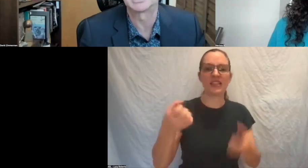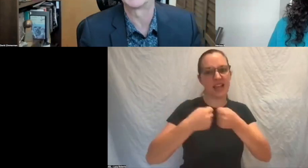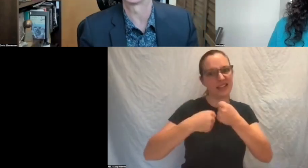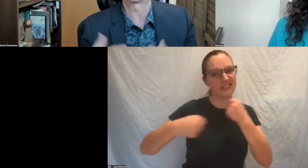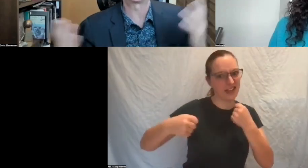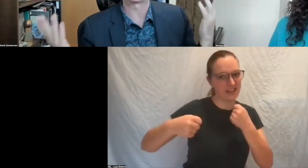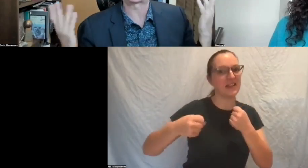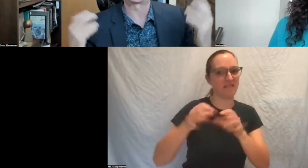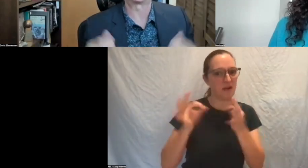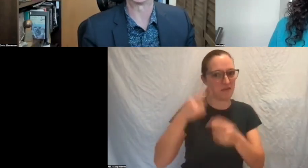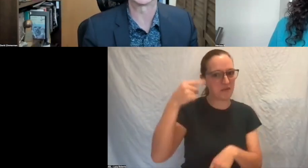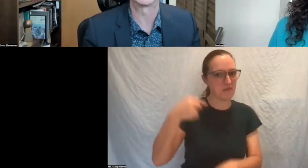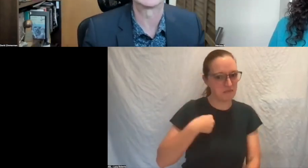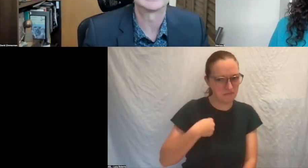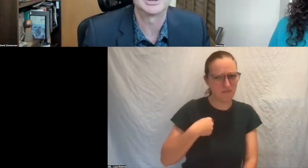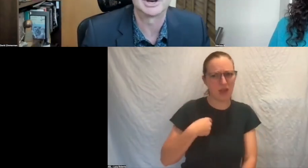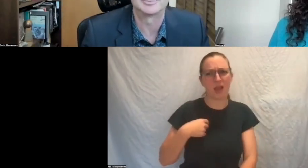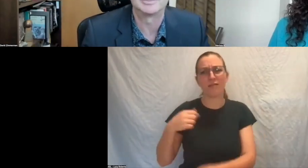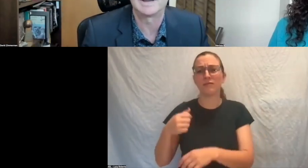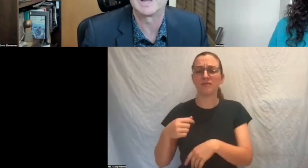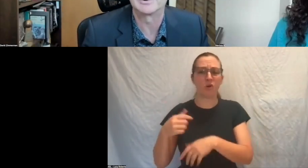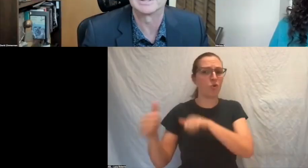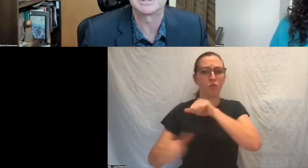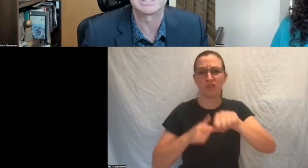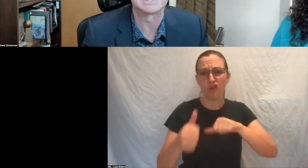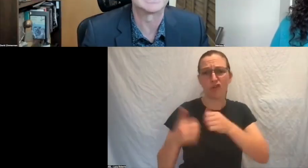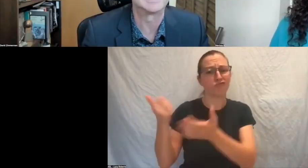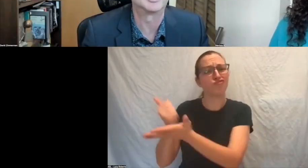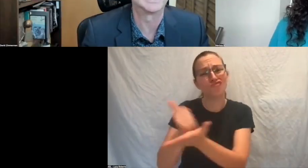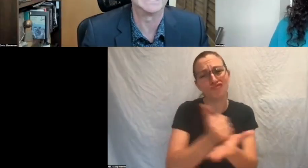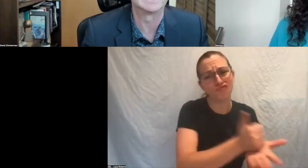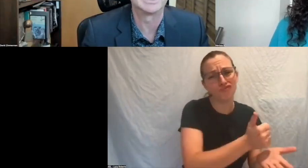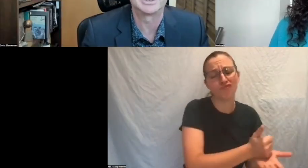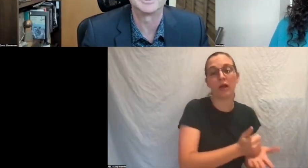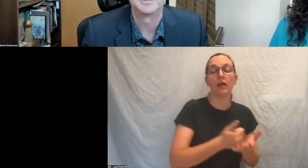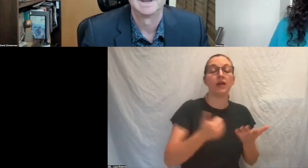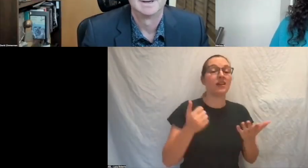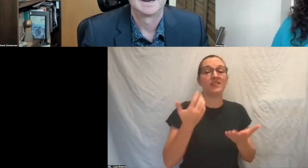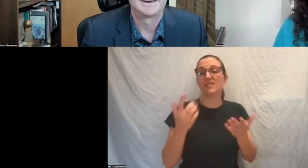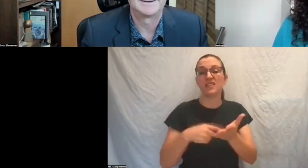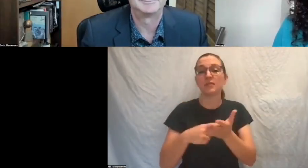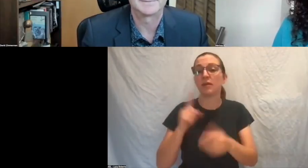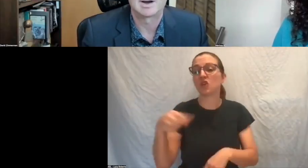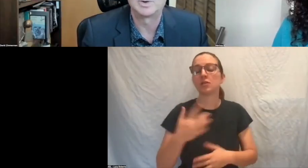me. So we all help each other, whether it's just to breathe,